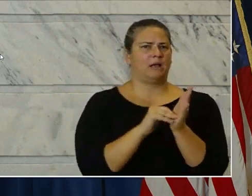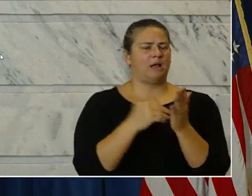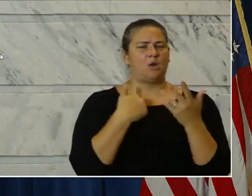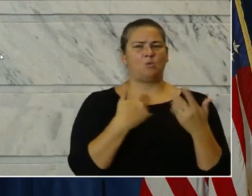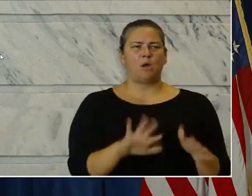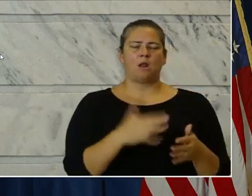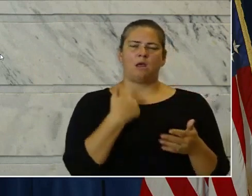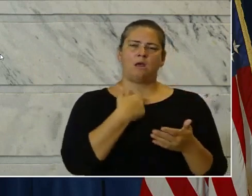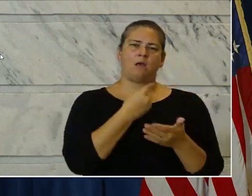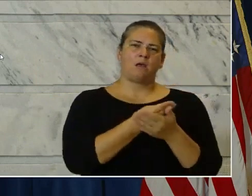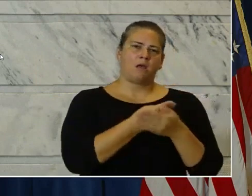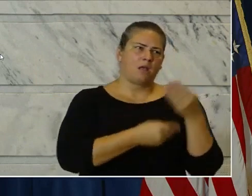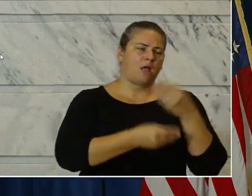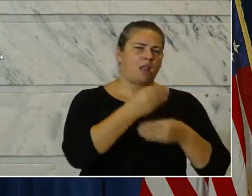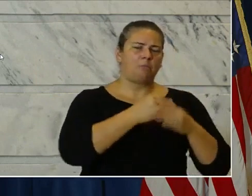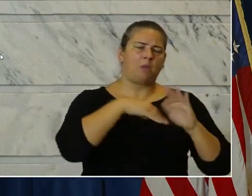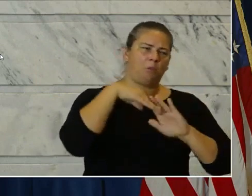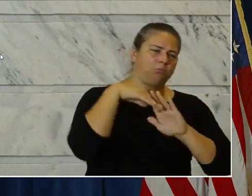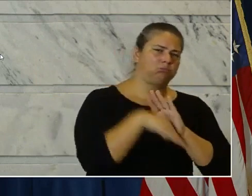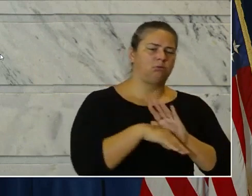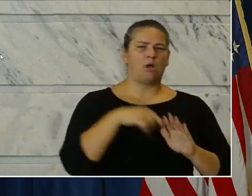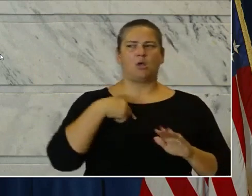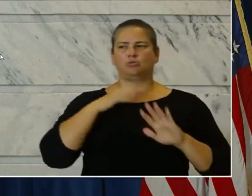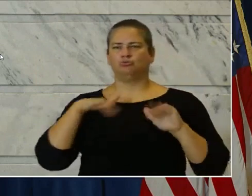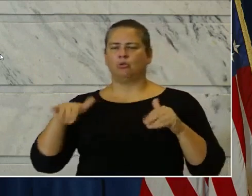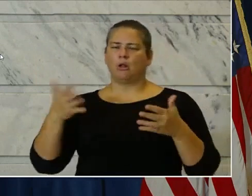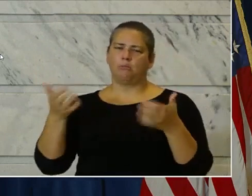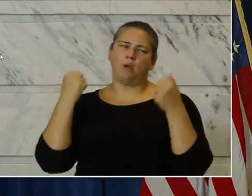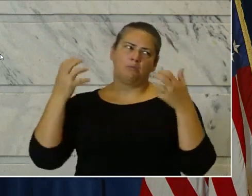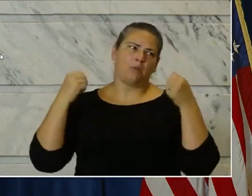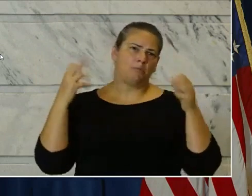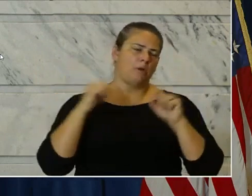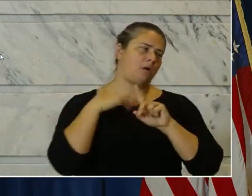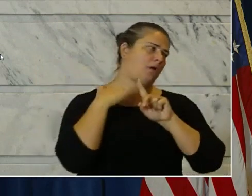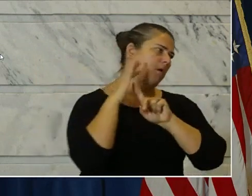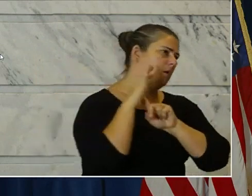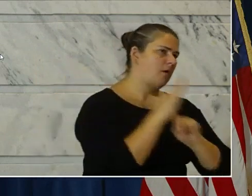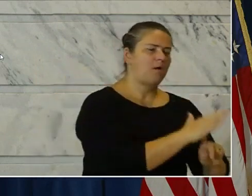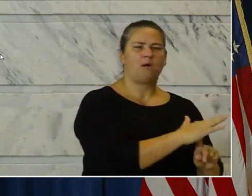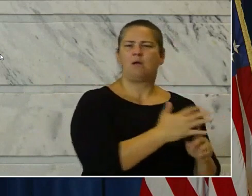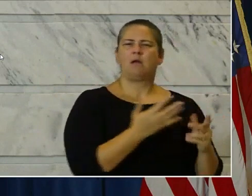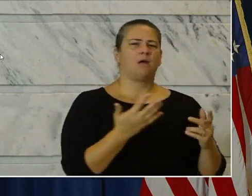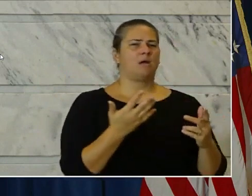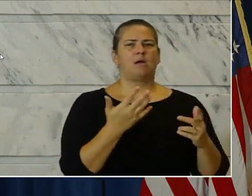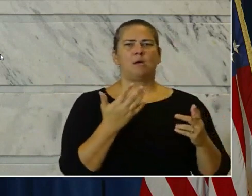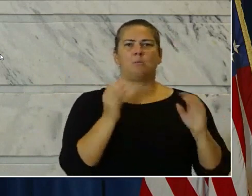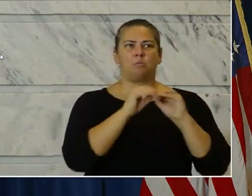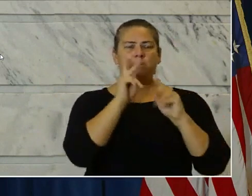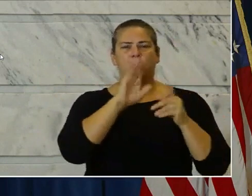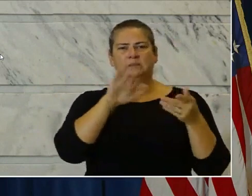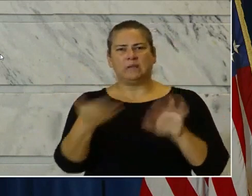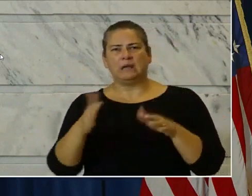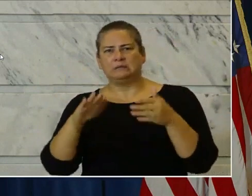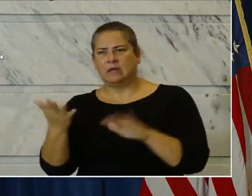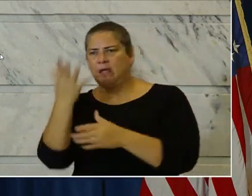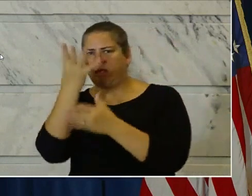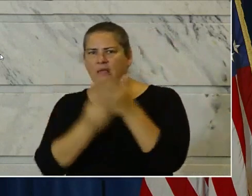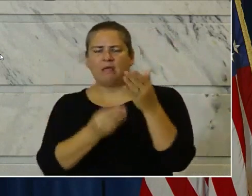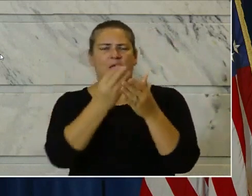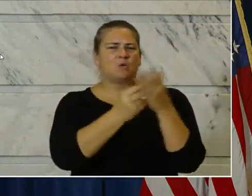economy, our kids, and their education. And it doesn't take more lives of